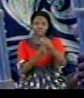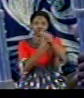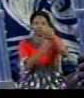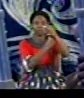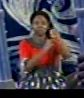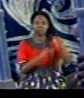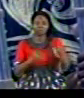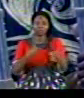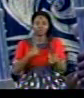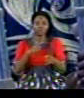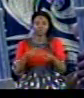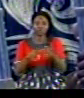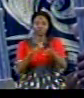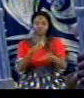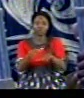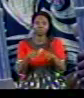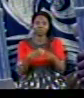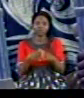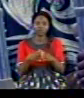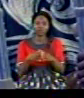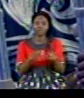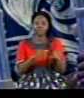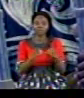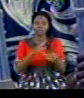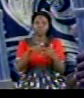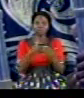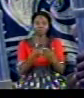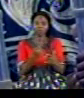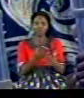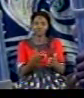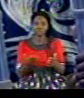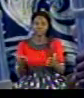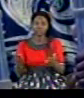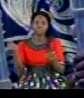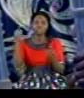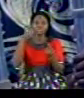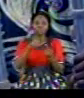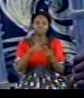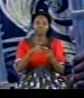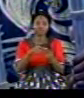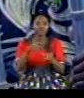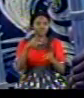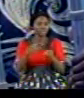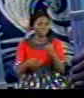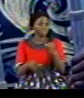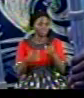walk, do all the things, until finally,